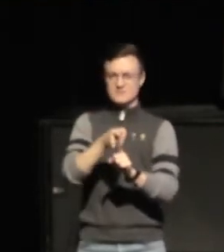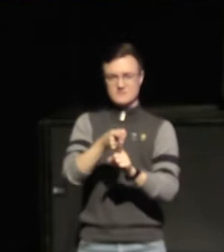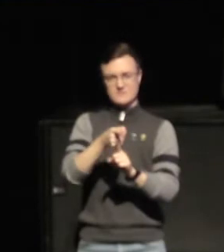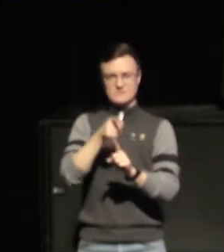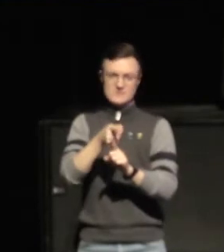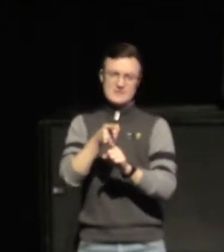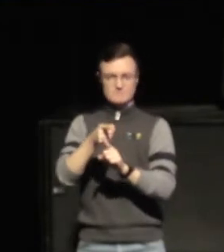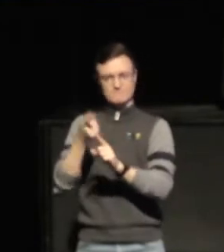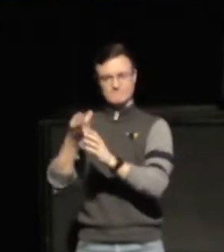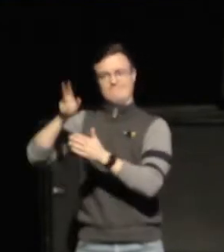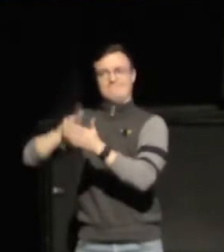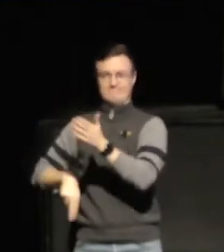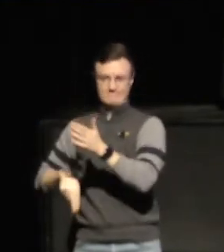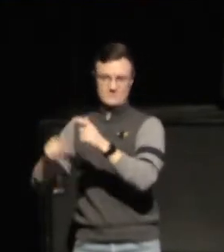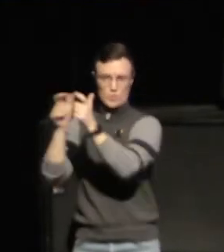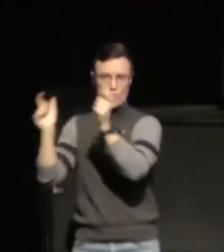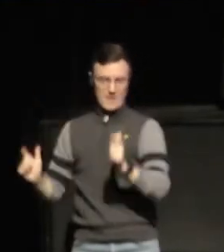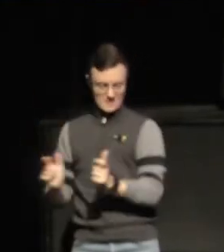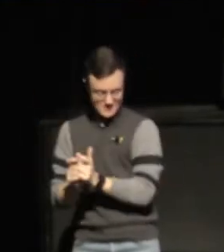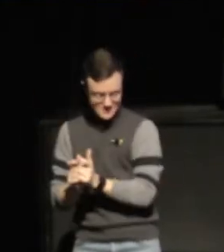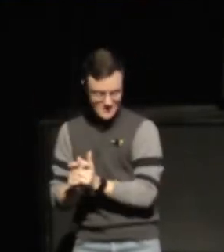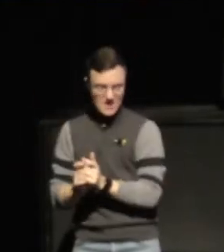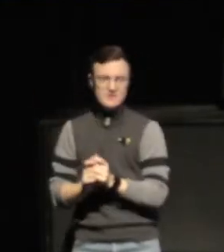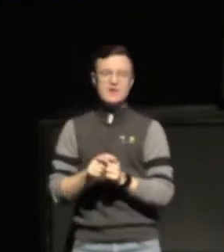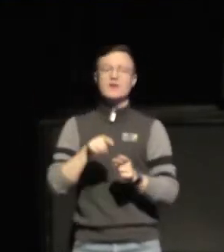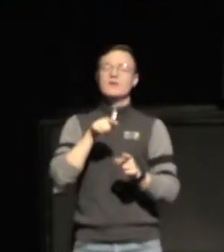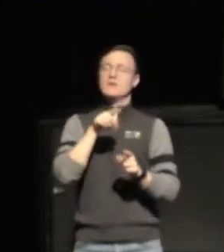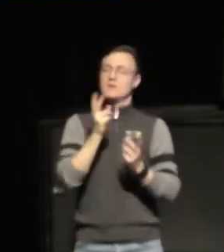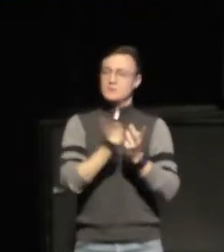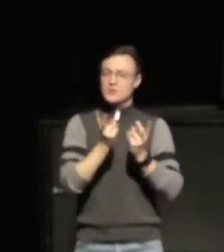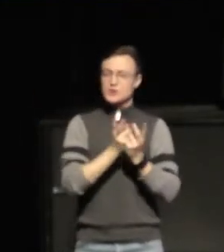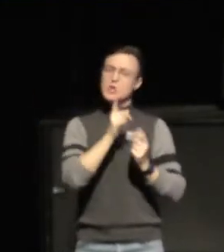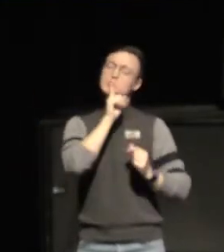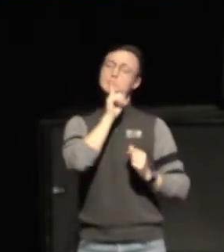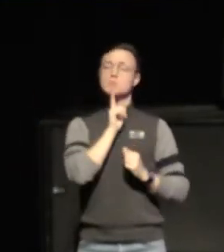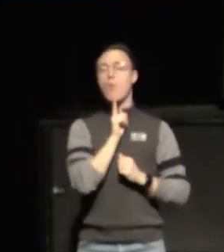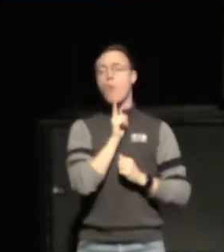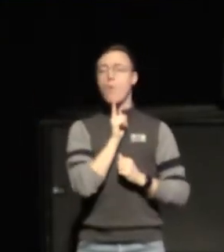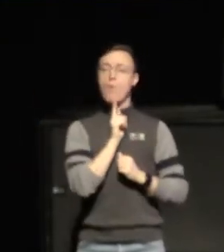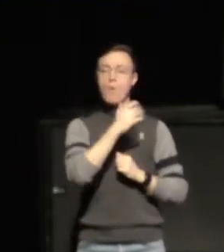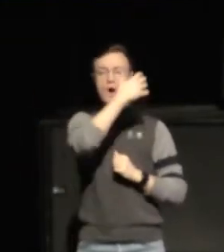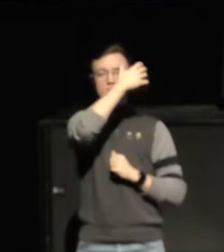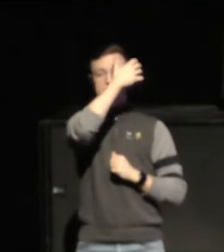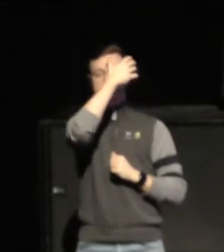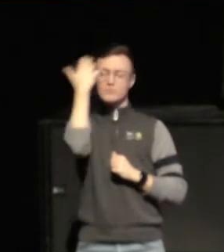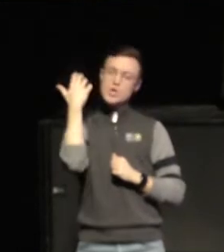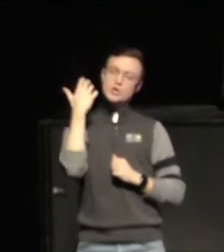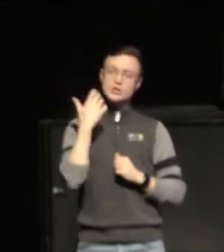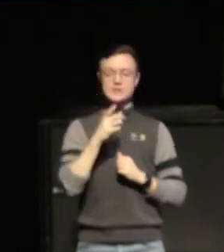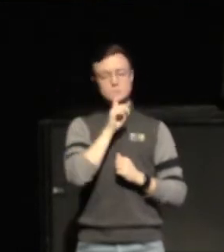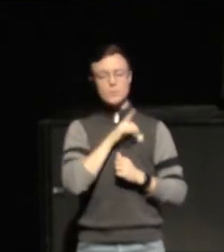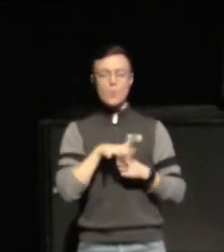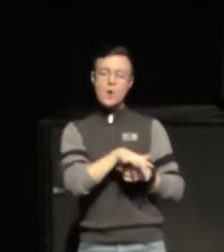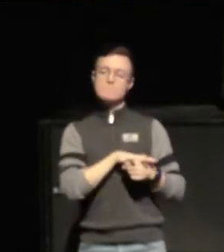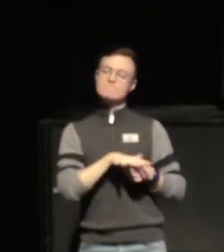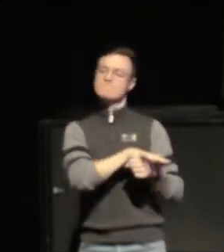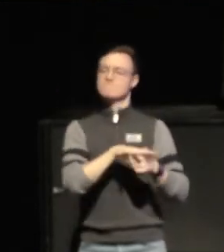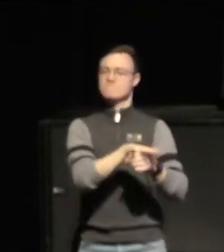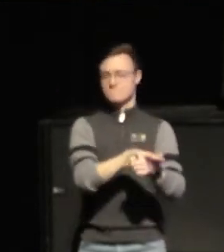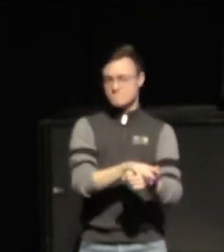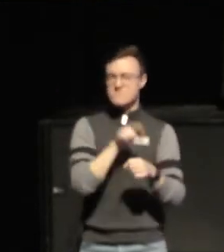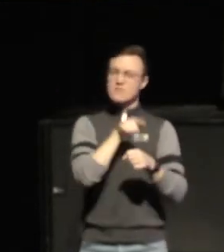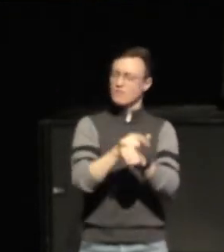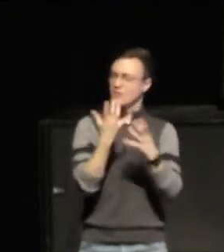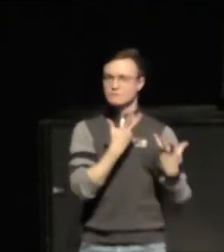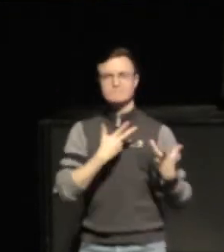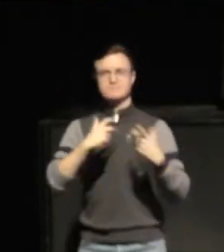the declaration. And it really positions smallholder farmers, principles of agroecology and